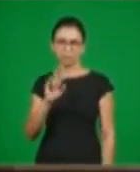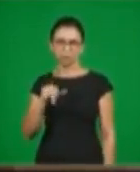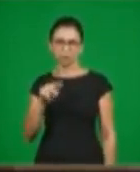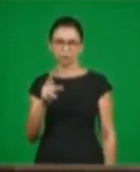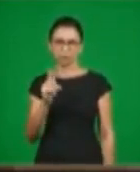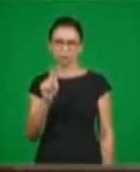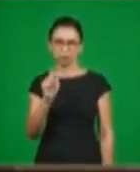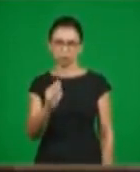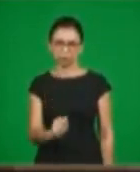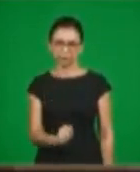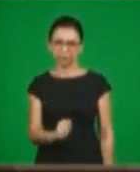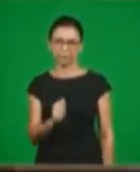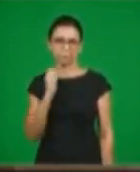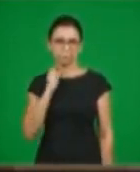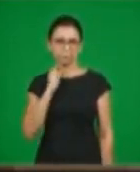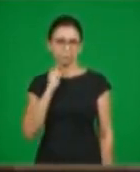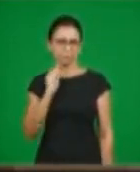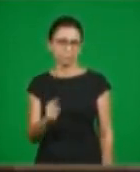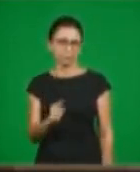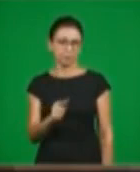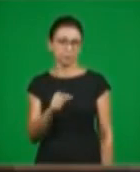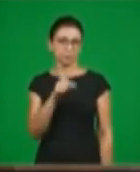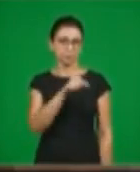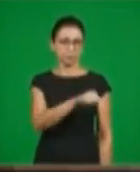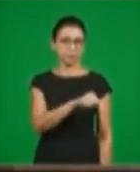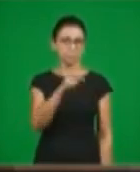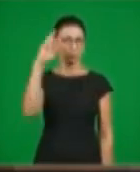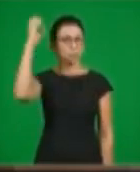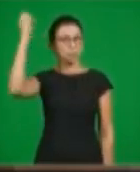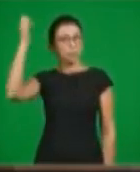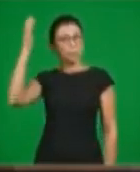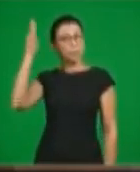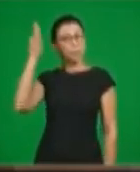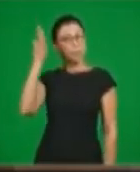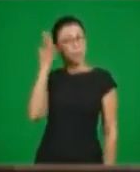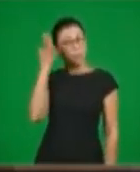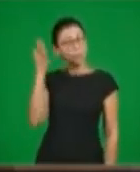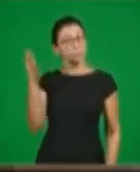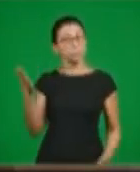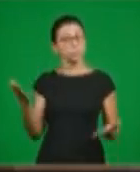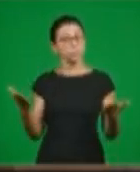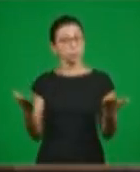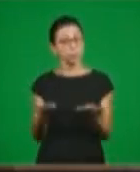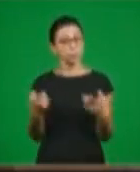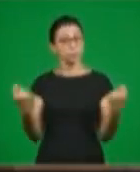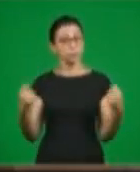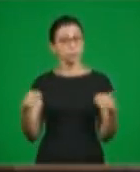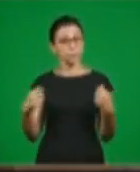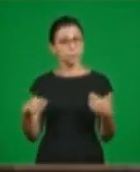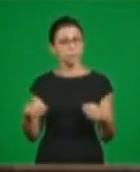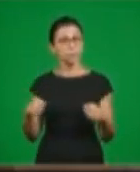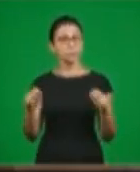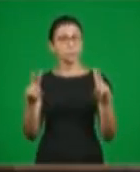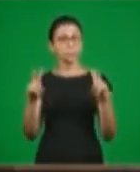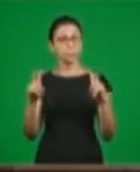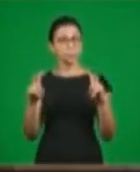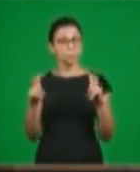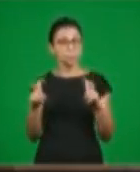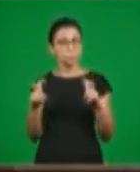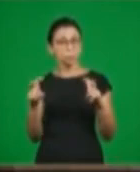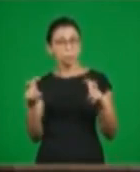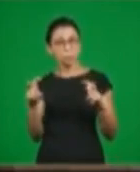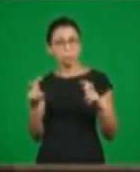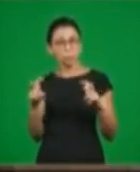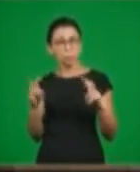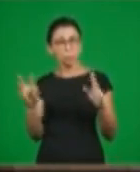showed that the subject should be directed to this group of brothers that are here in the community